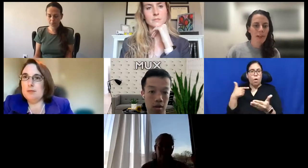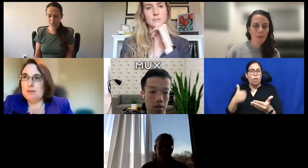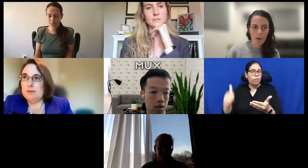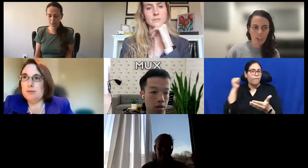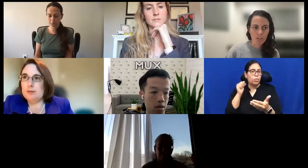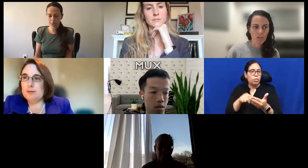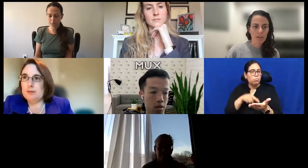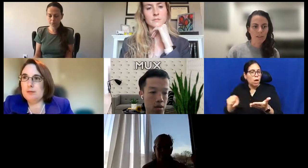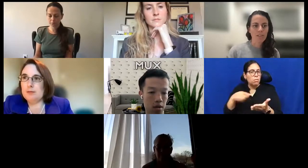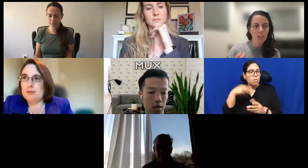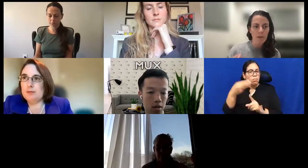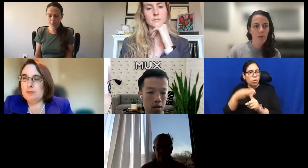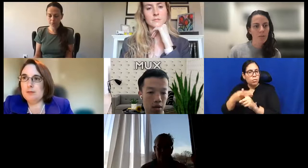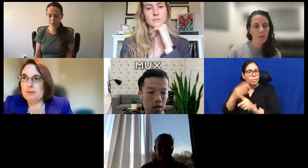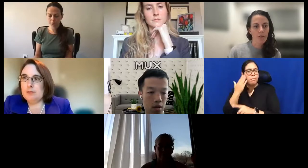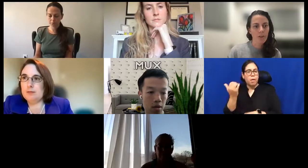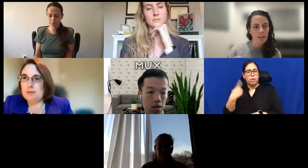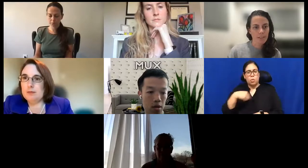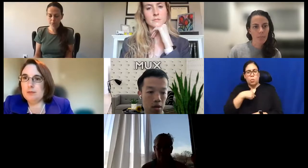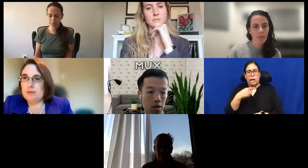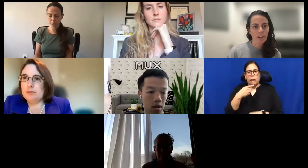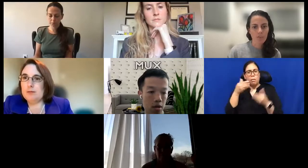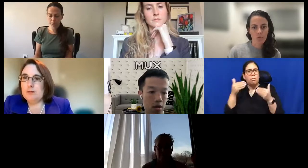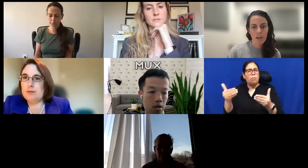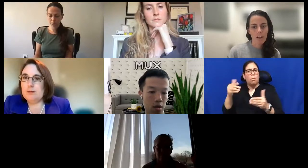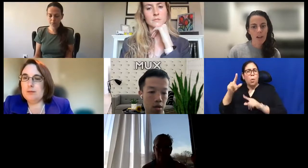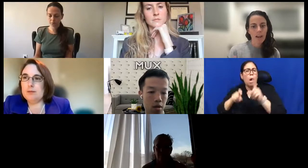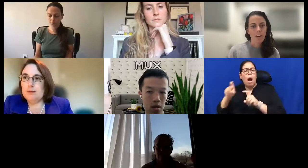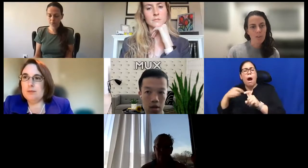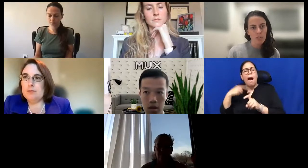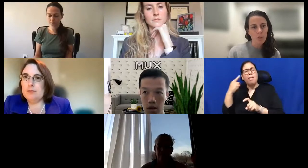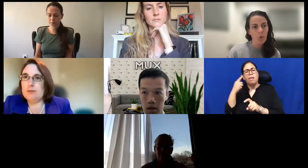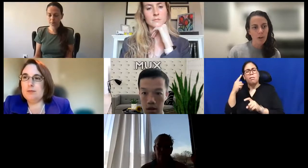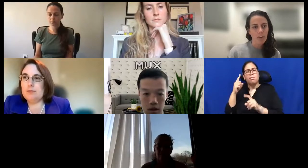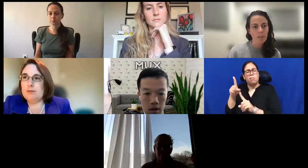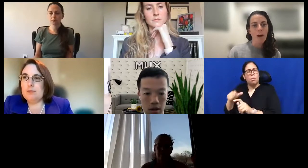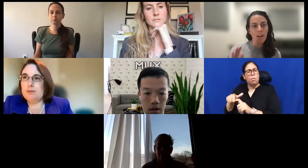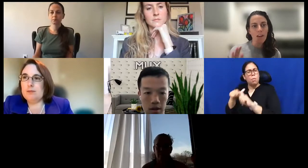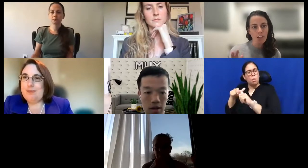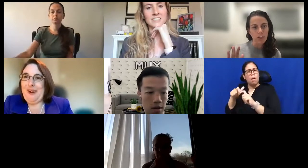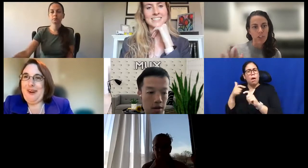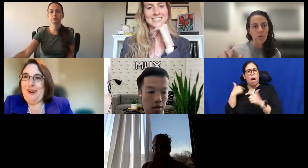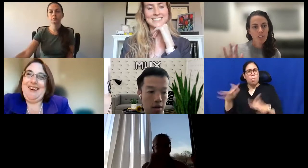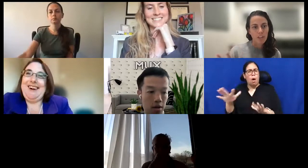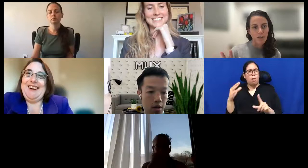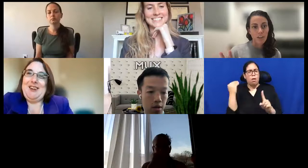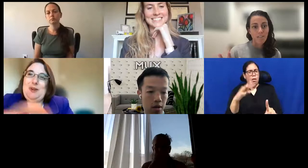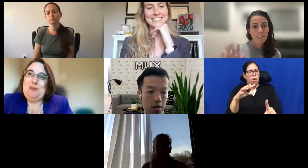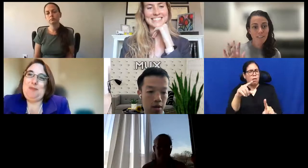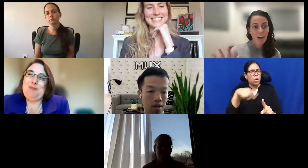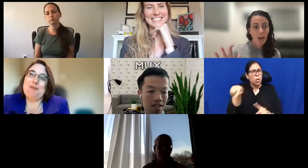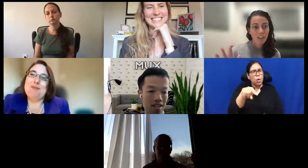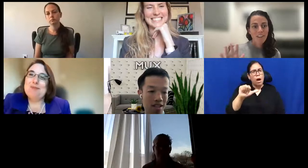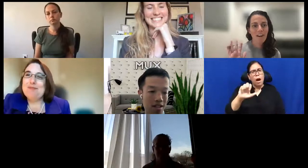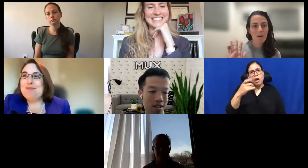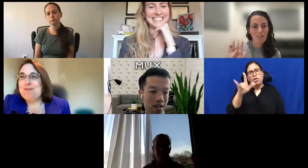the planned questions, just because this is such a powerful example and story, I kind of, not to put the lawyers on the spot, and Ashley, I know it's not legal advice